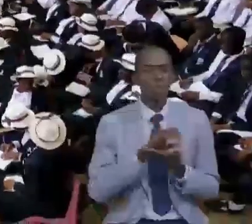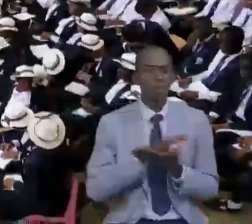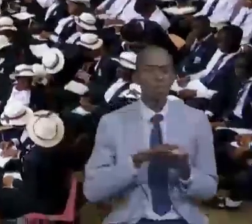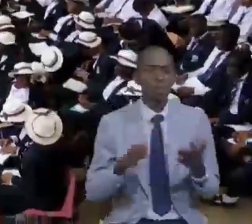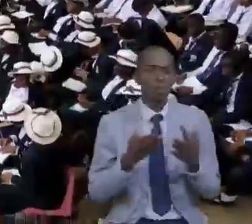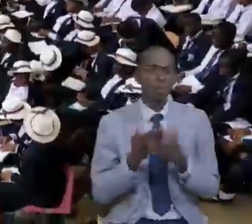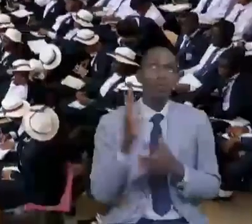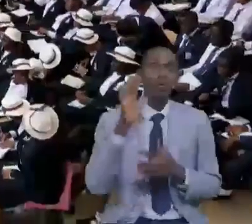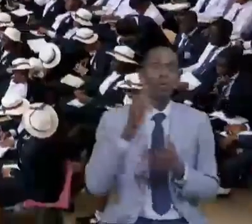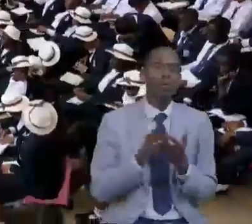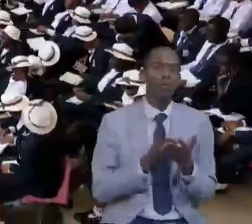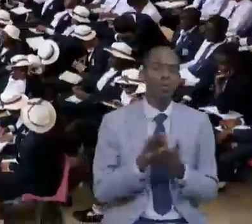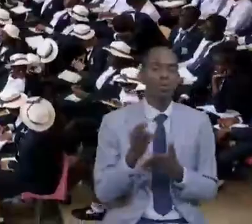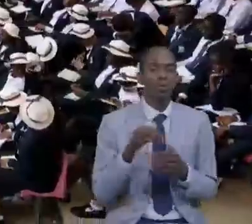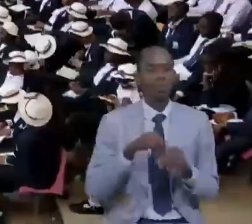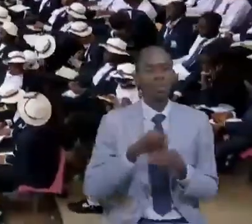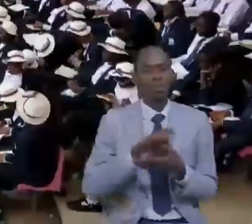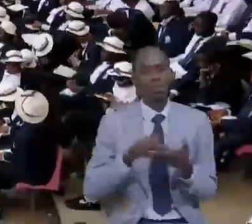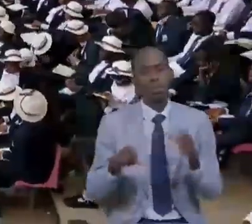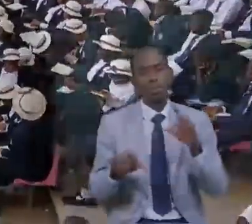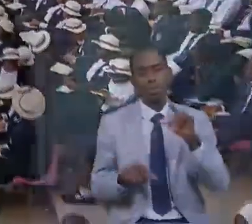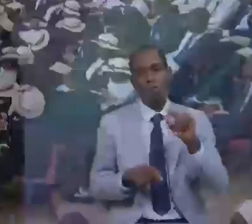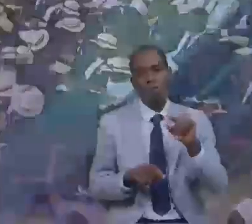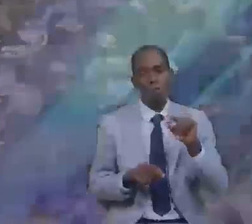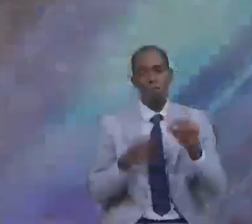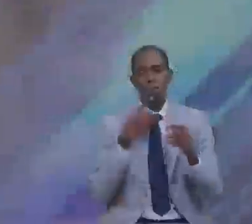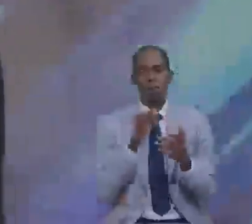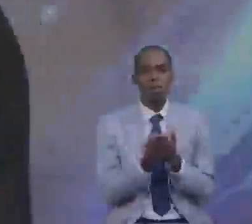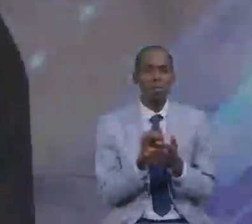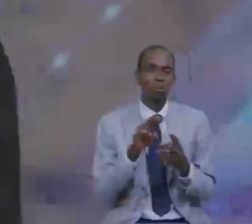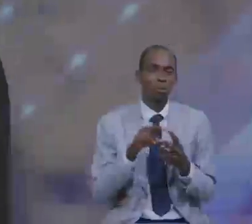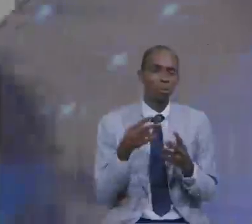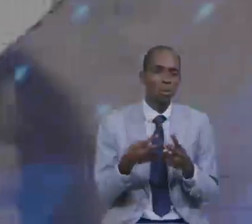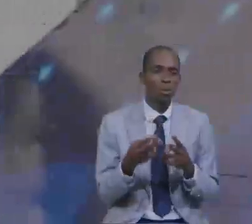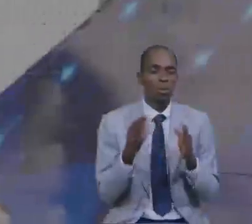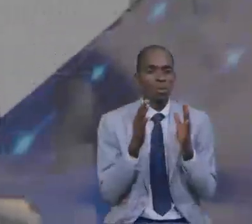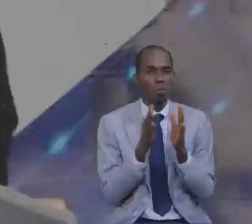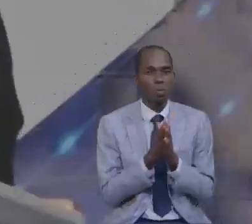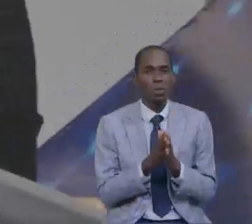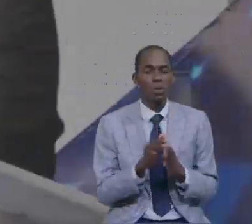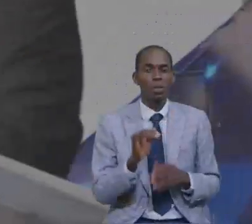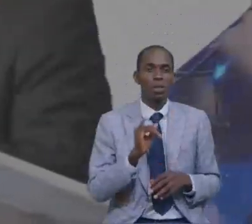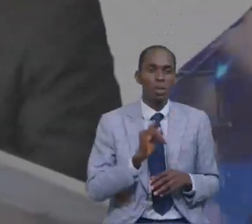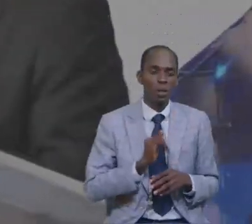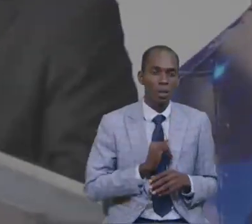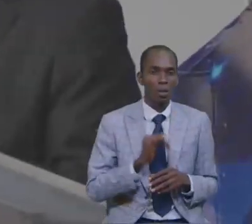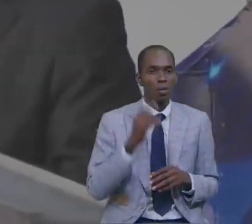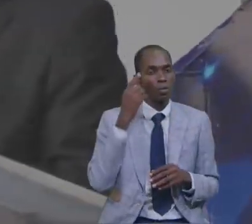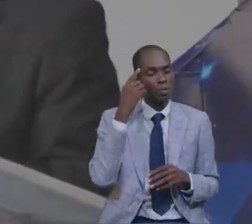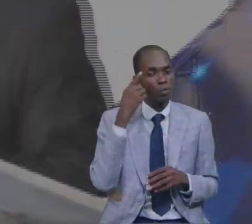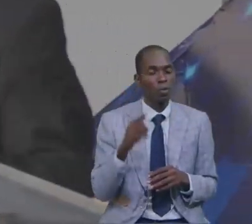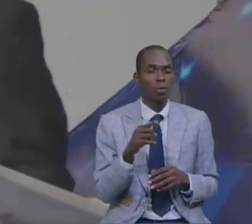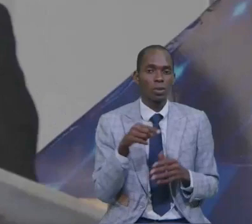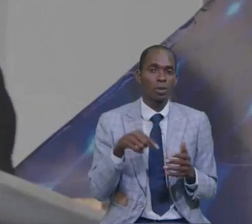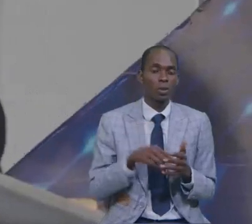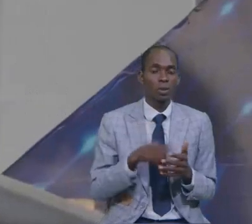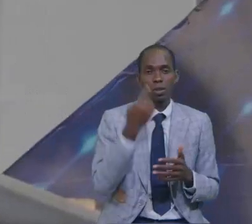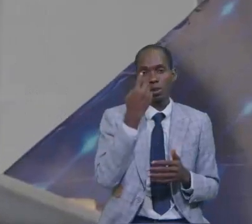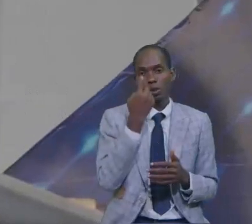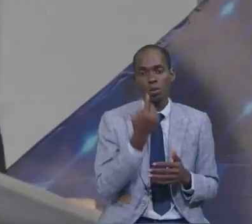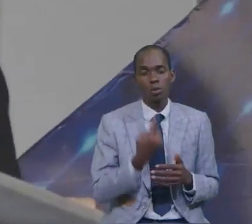these alone, but for them also which shall believe on me through their word. Look at